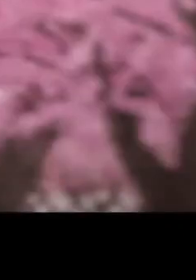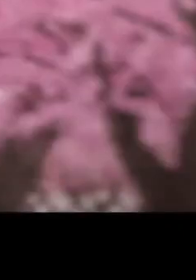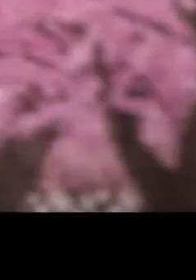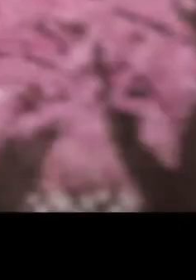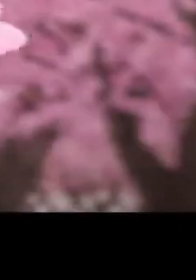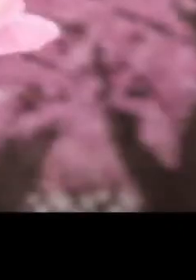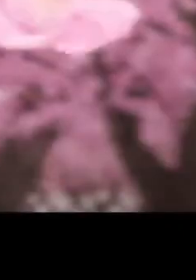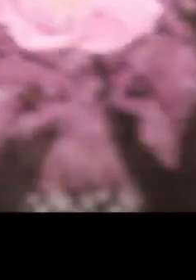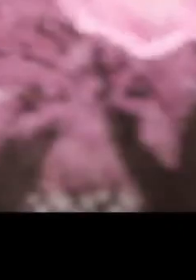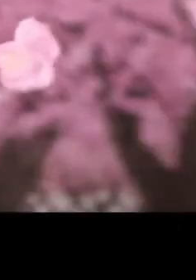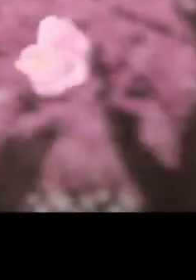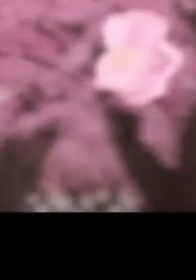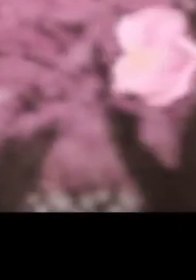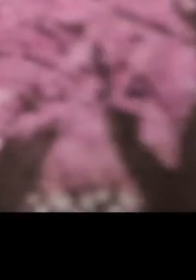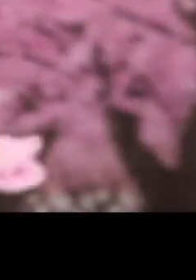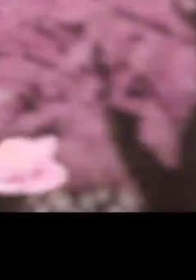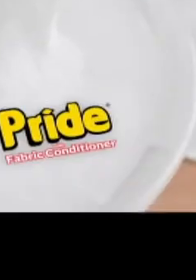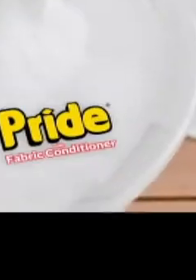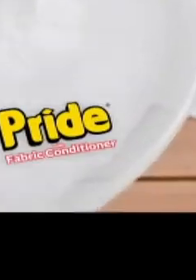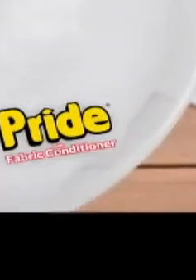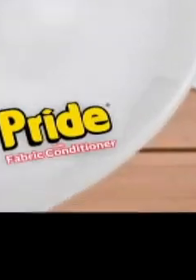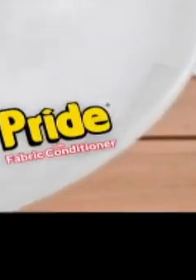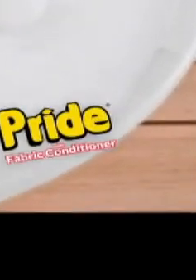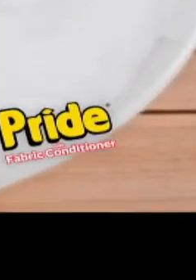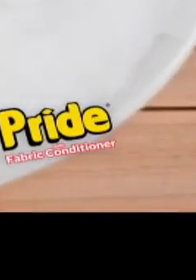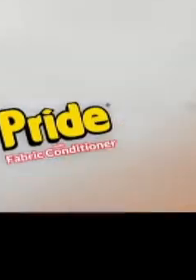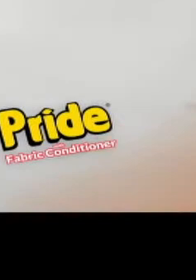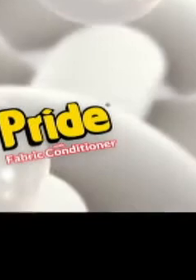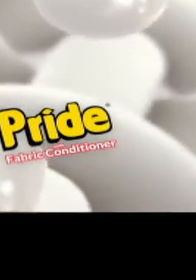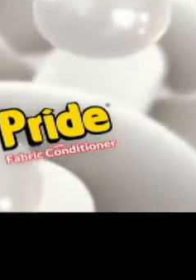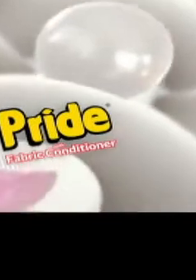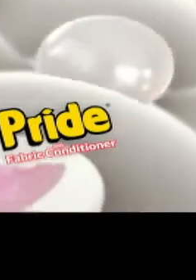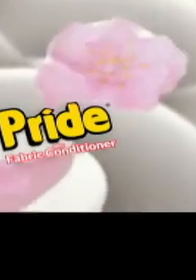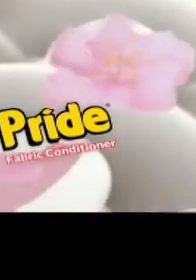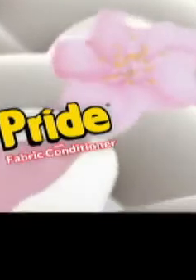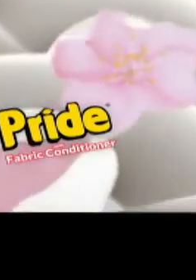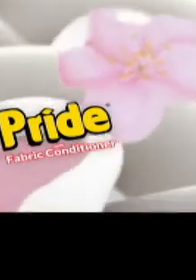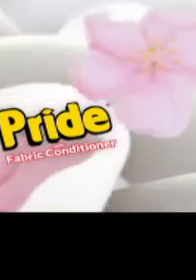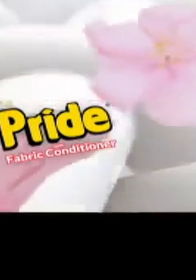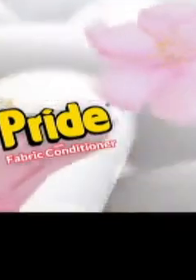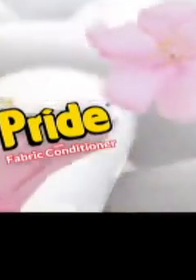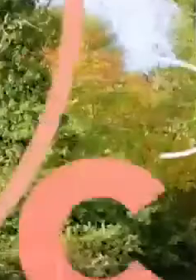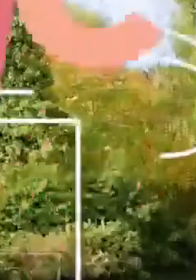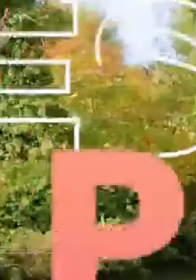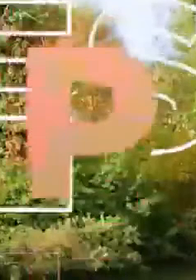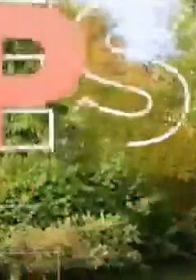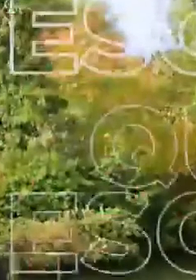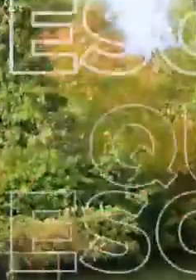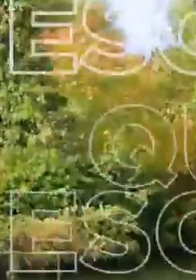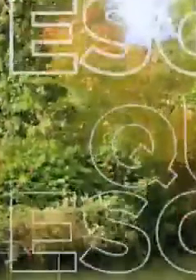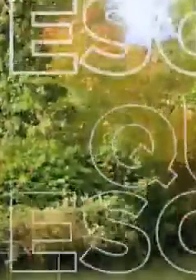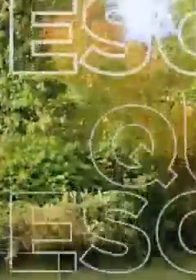hango ng Sakura Blossom. Nasa Pride with fabric conditioner na. May Sakura Blooming Curls para sa labas.